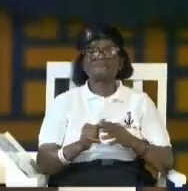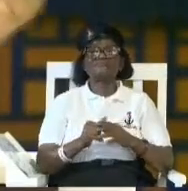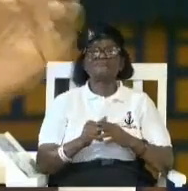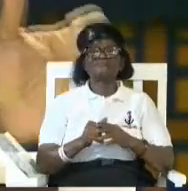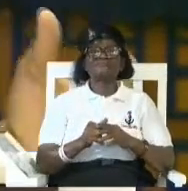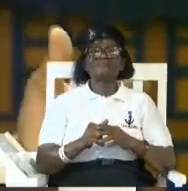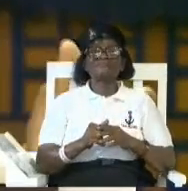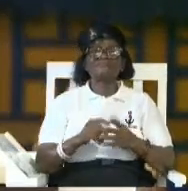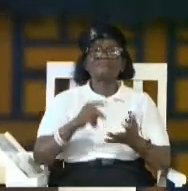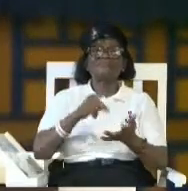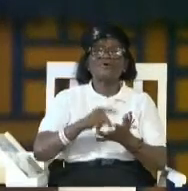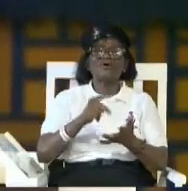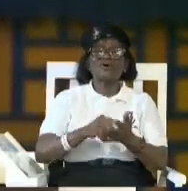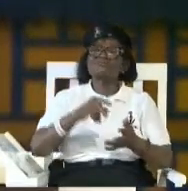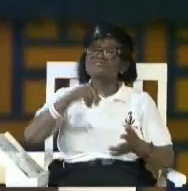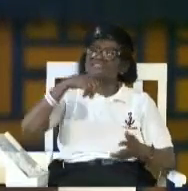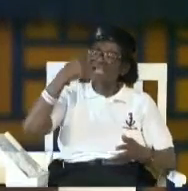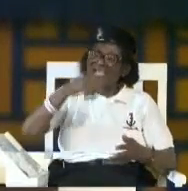Paul said,